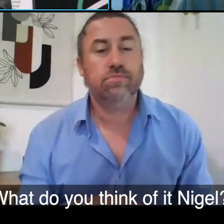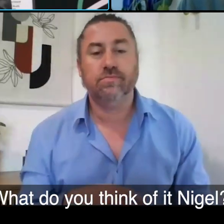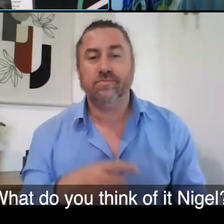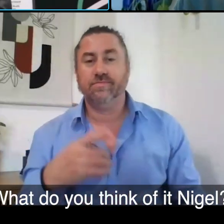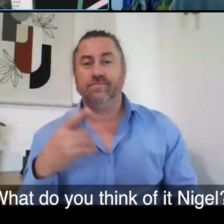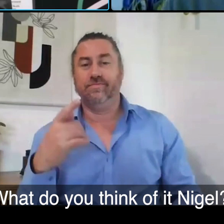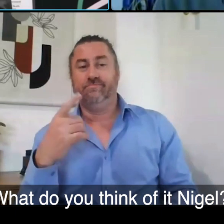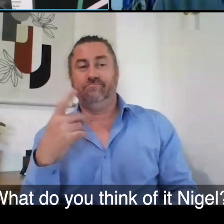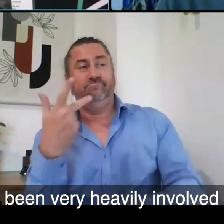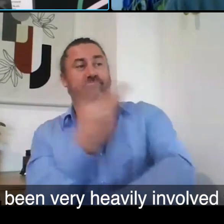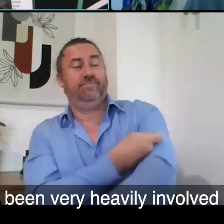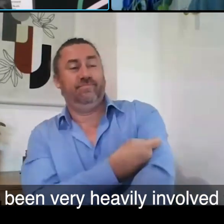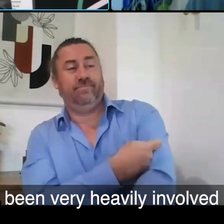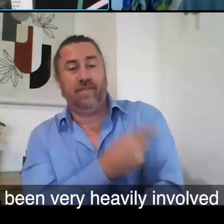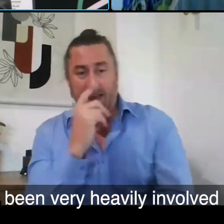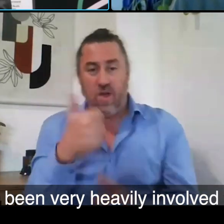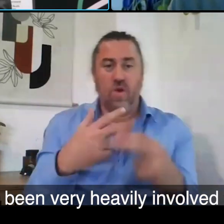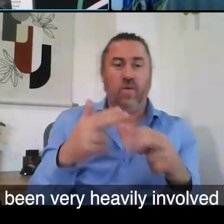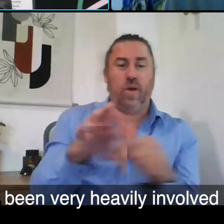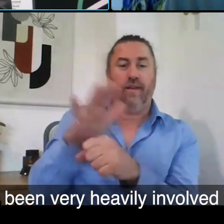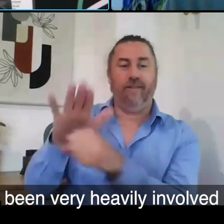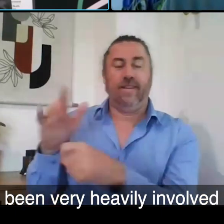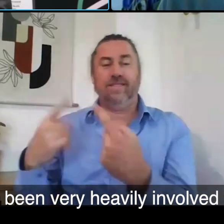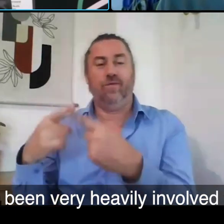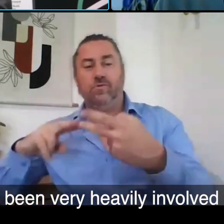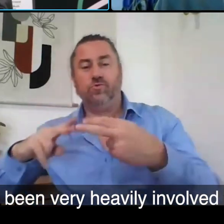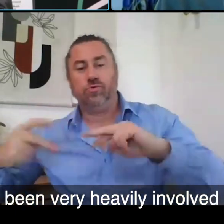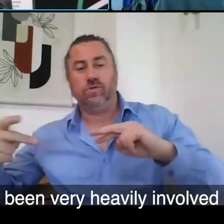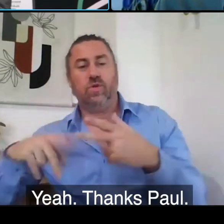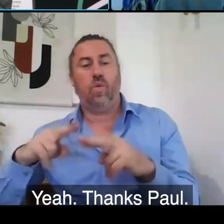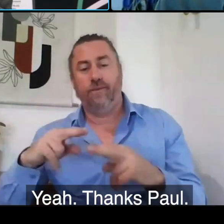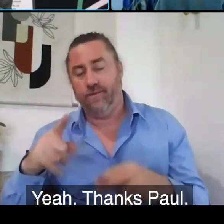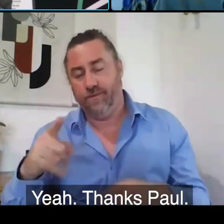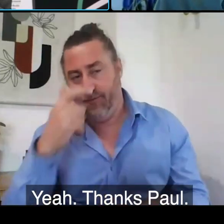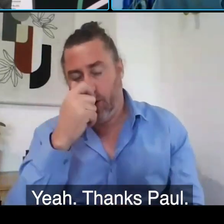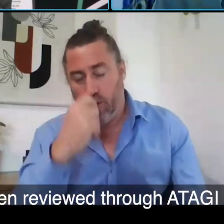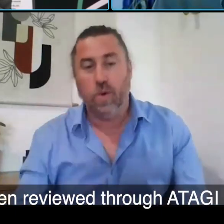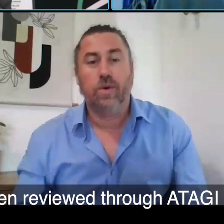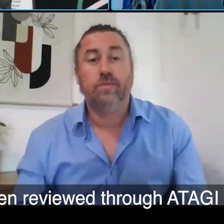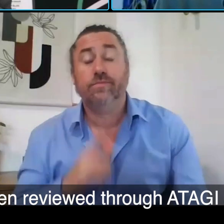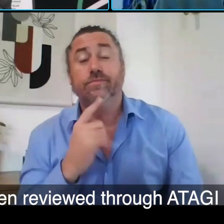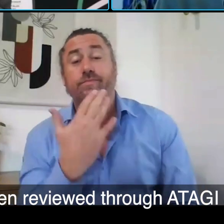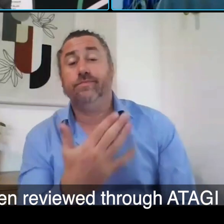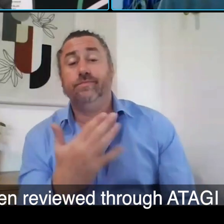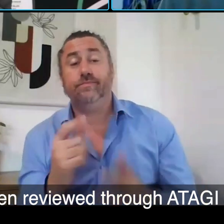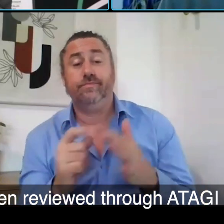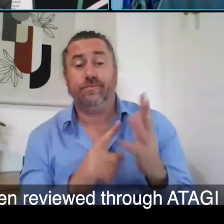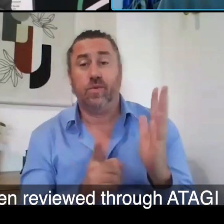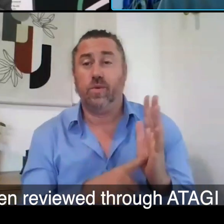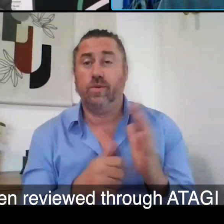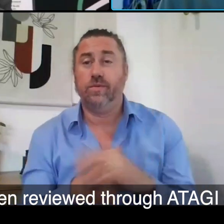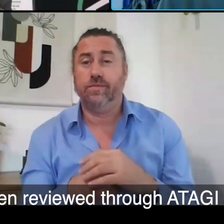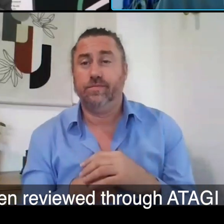think of it, Nigel? I know you've been very heavily involved with this one. Yeah, thanks, Paul. So this has been reviewed